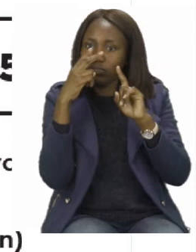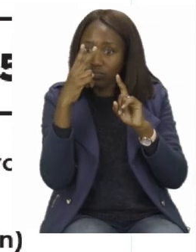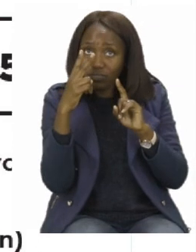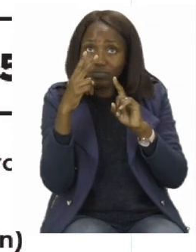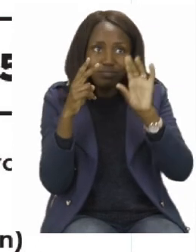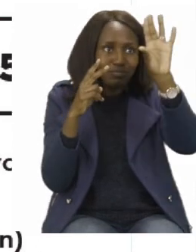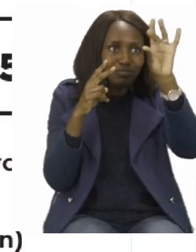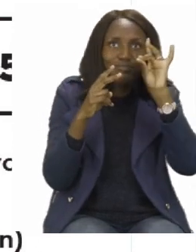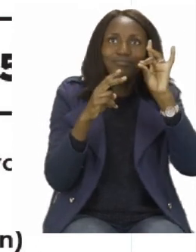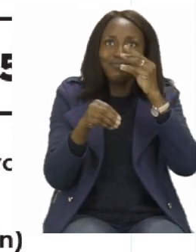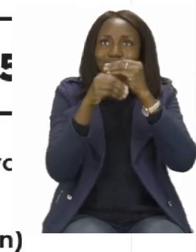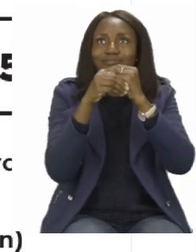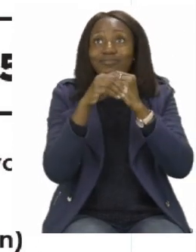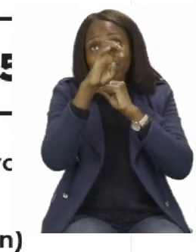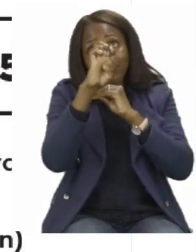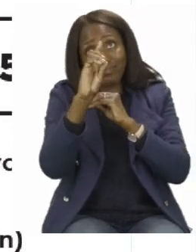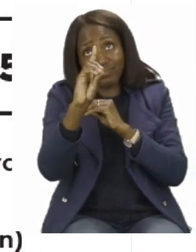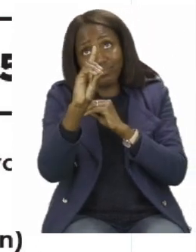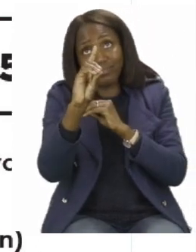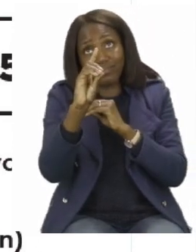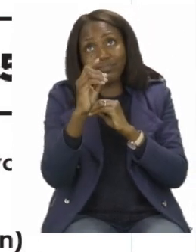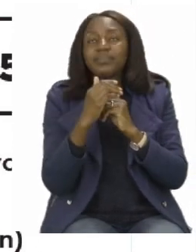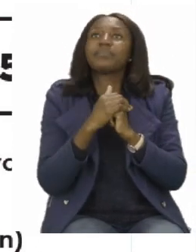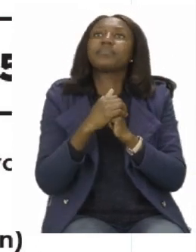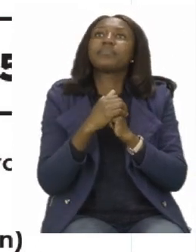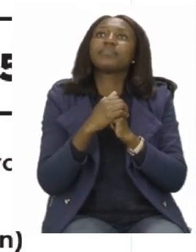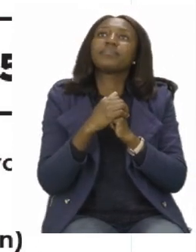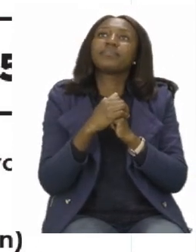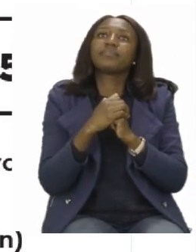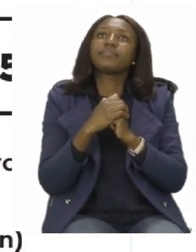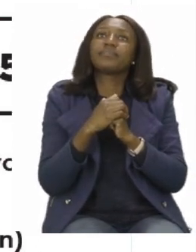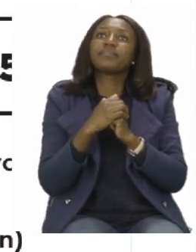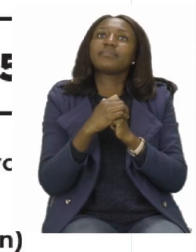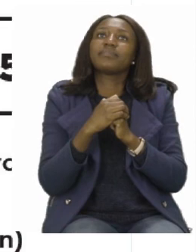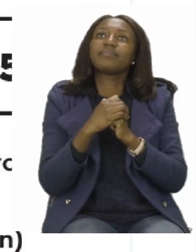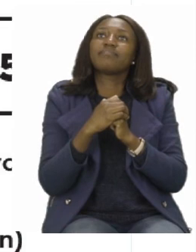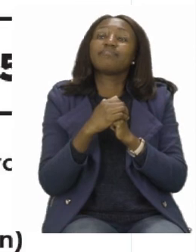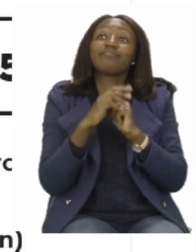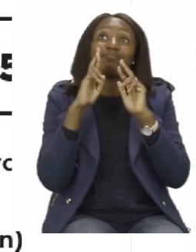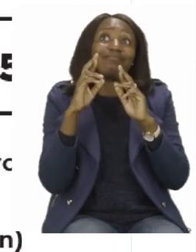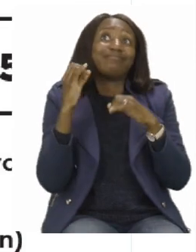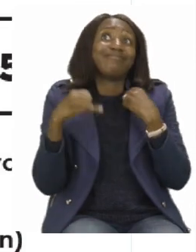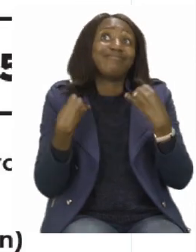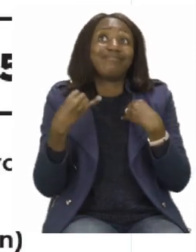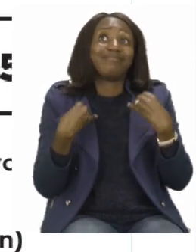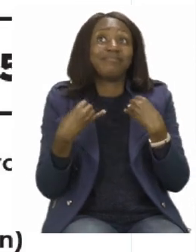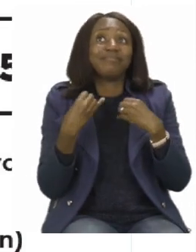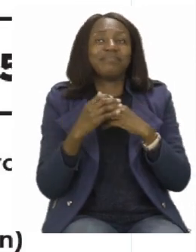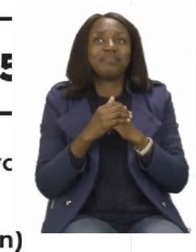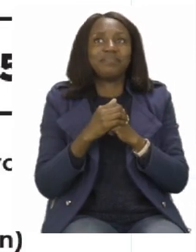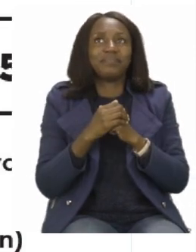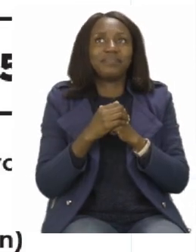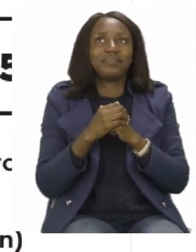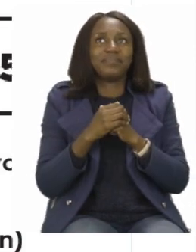you change it to its past tense. Now, I hope you will have fun finishing this activity.